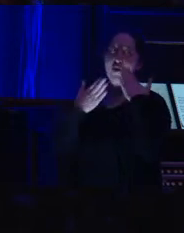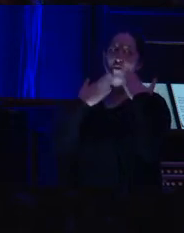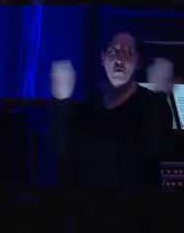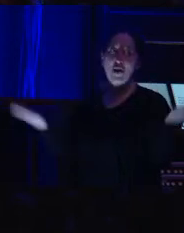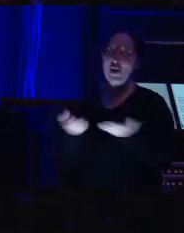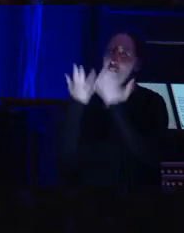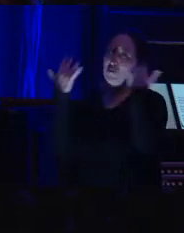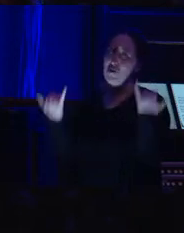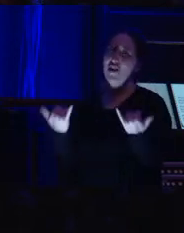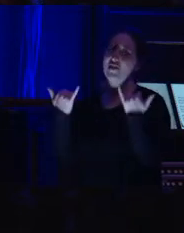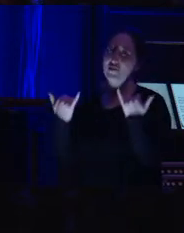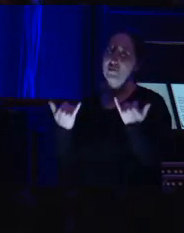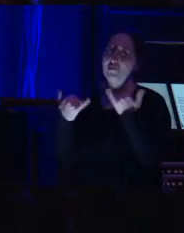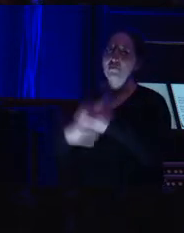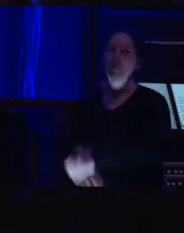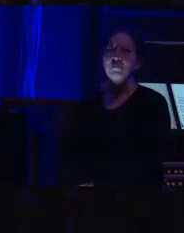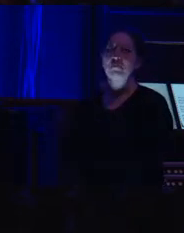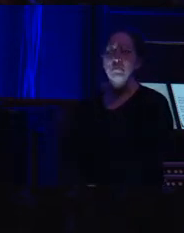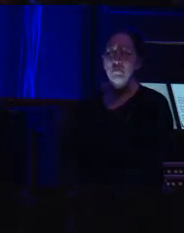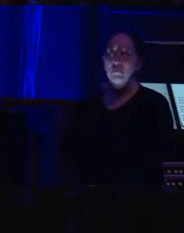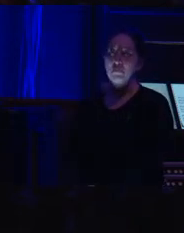today.